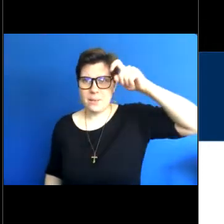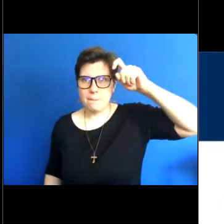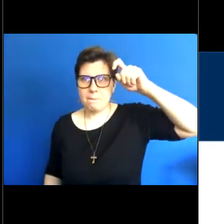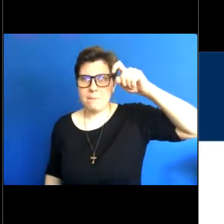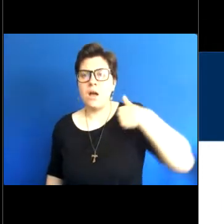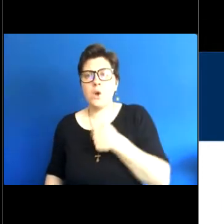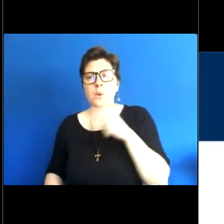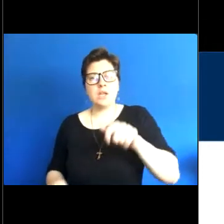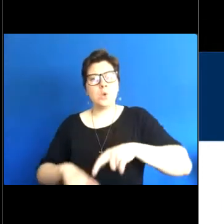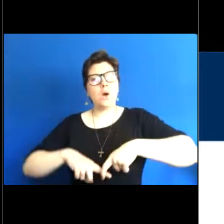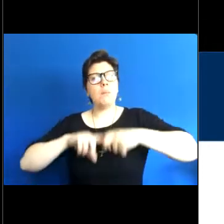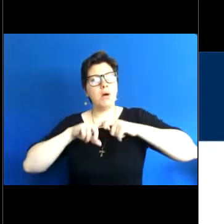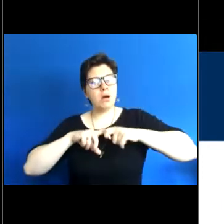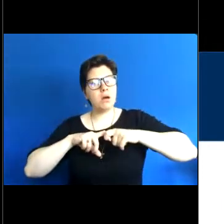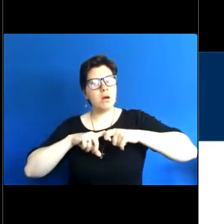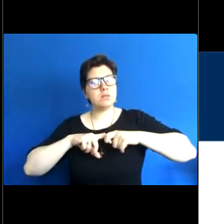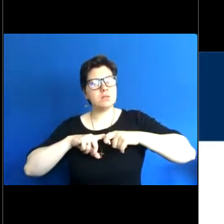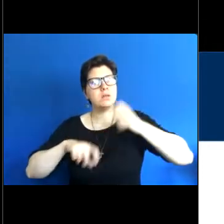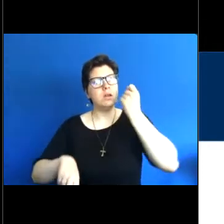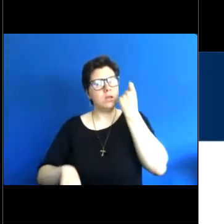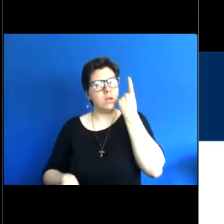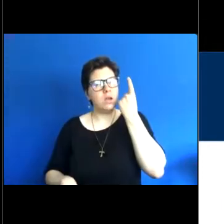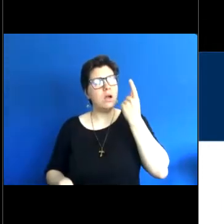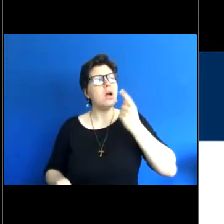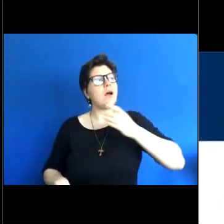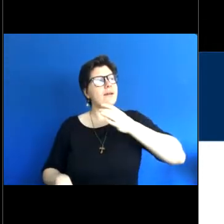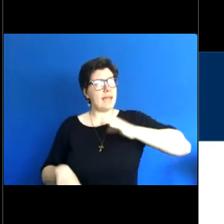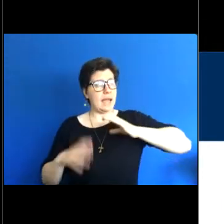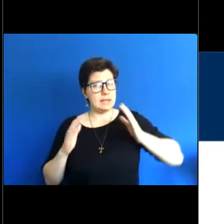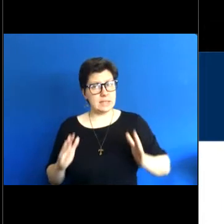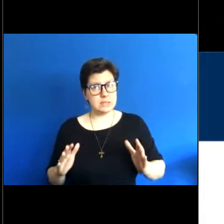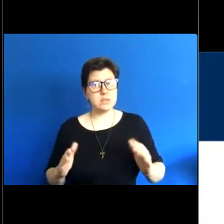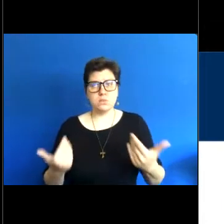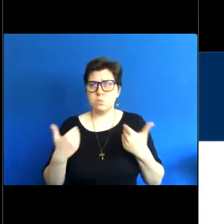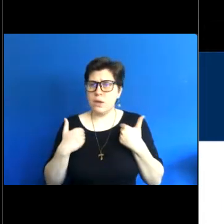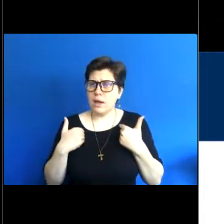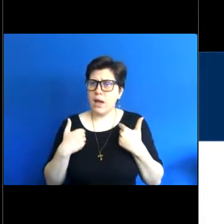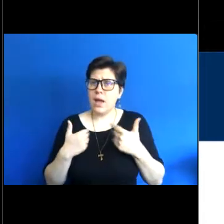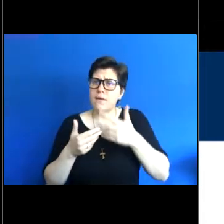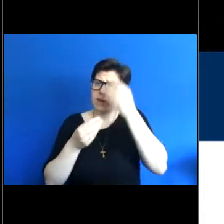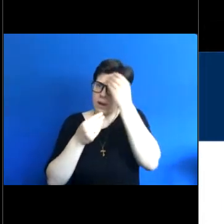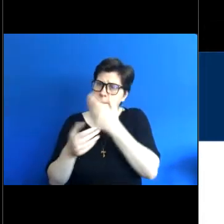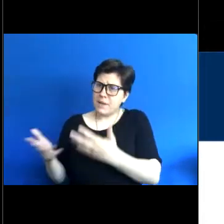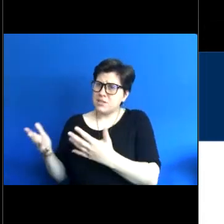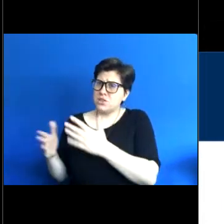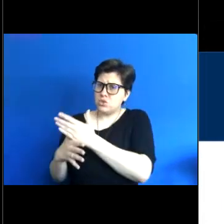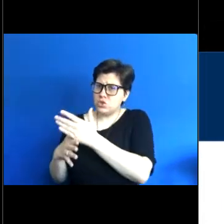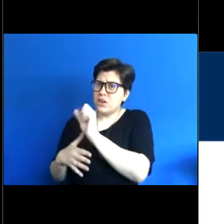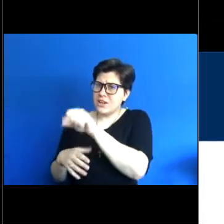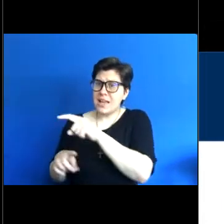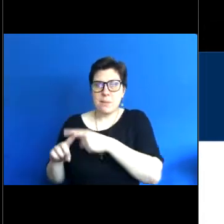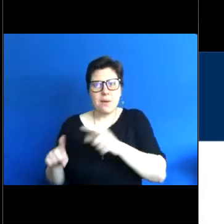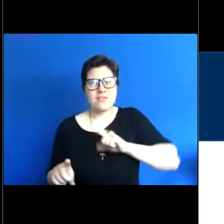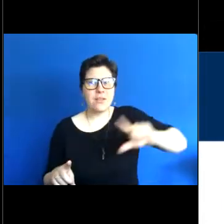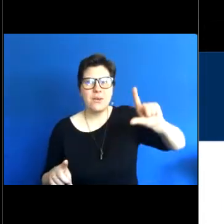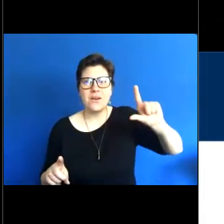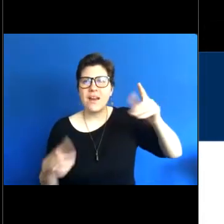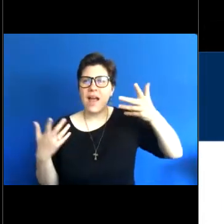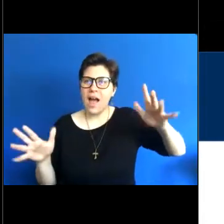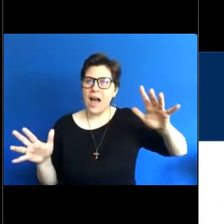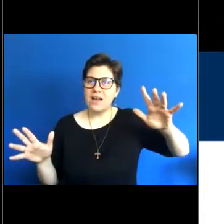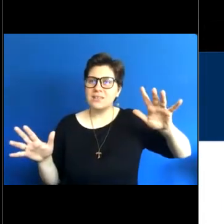pause and understand that as catechists, yes, we have an incredible message to share, but the Lord also has placed an